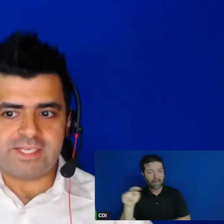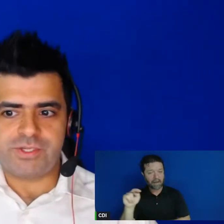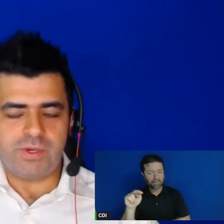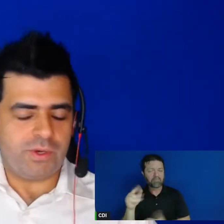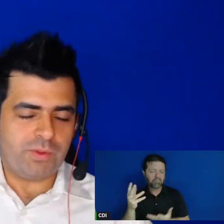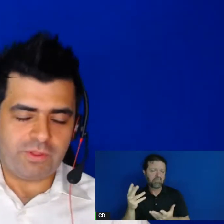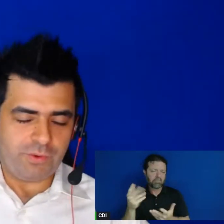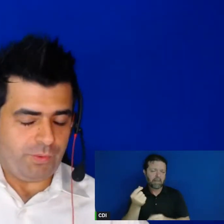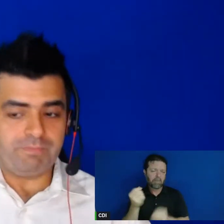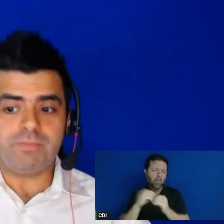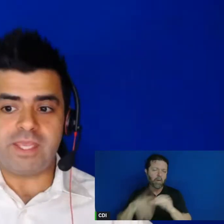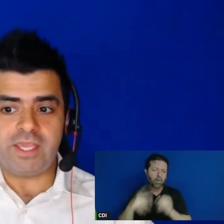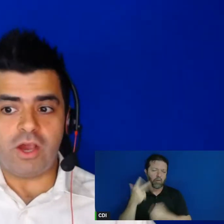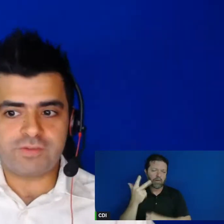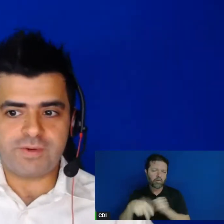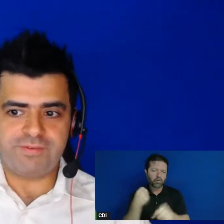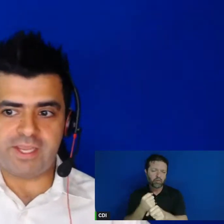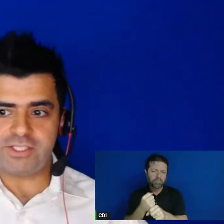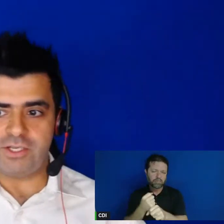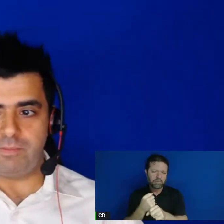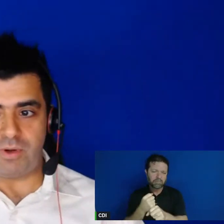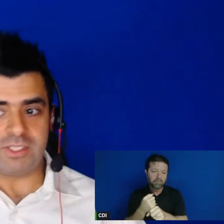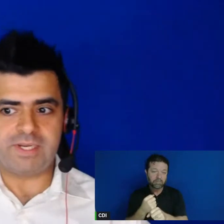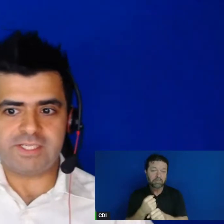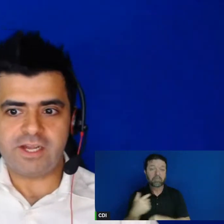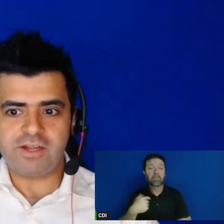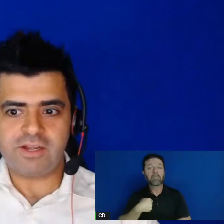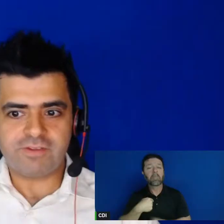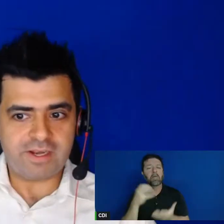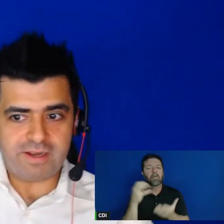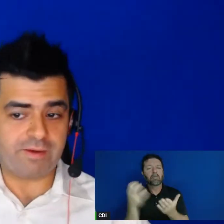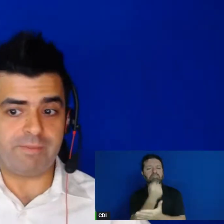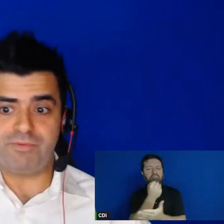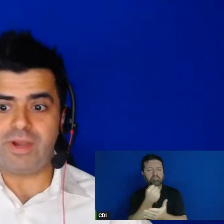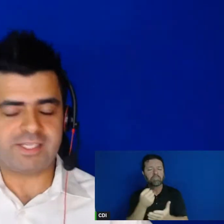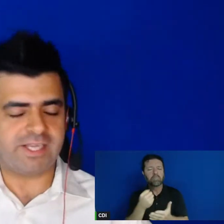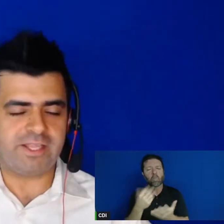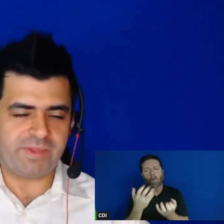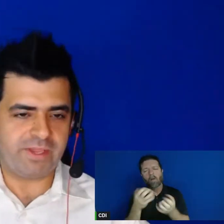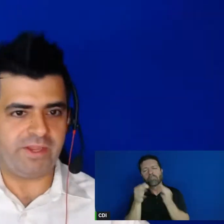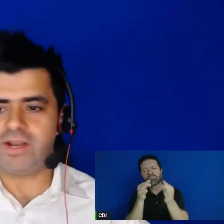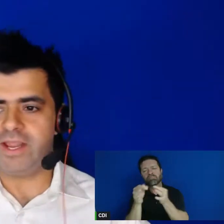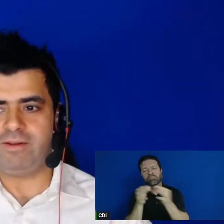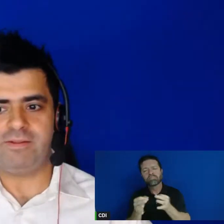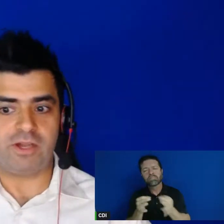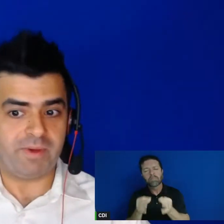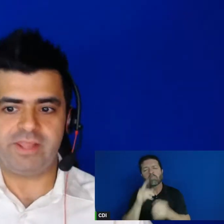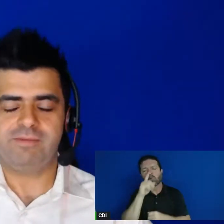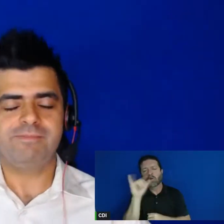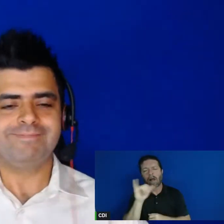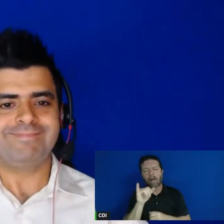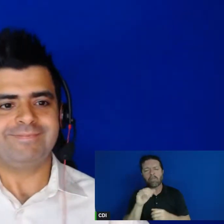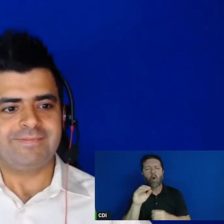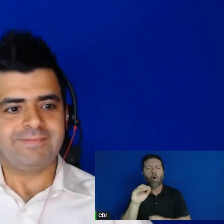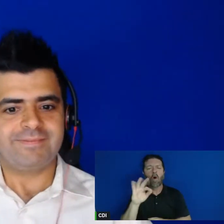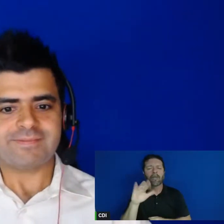I had the chance to go through the office verification process myself, and I am really excited to be here and talk about it.